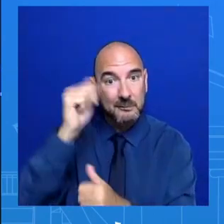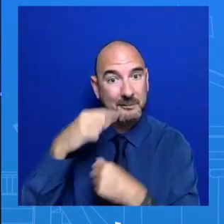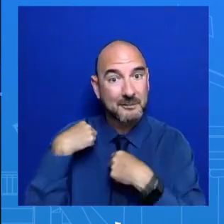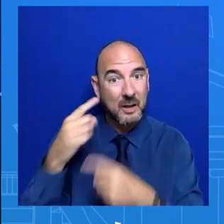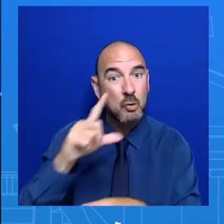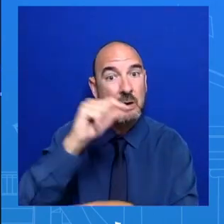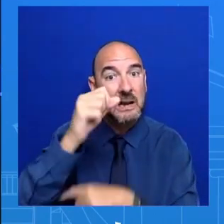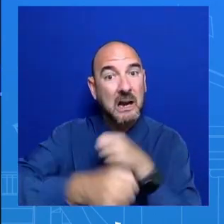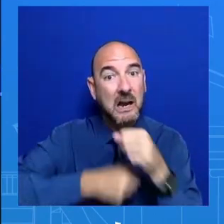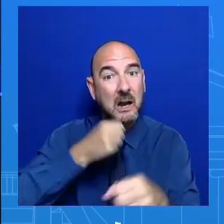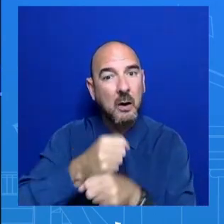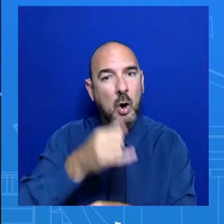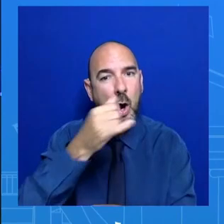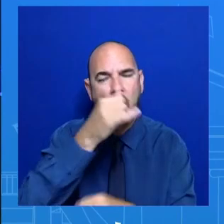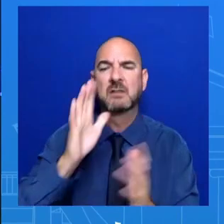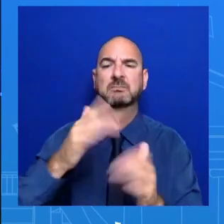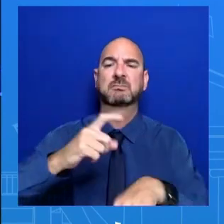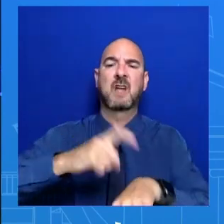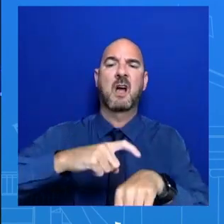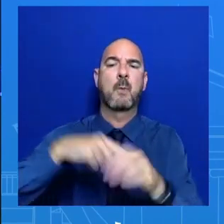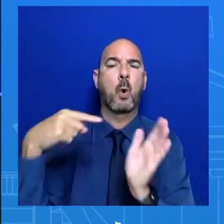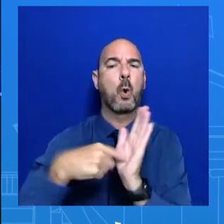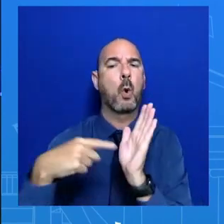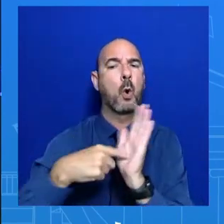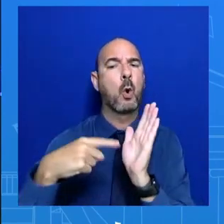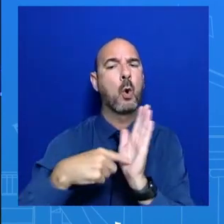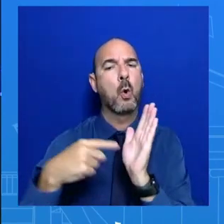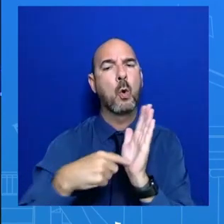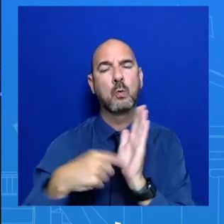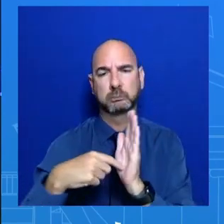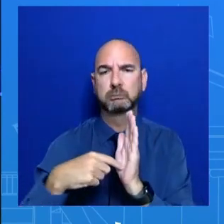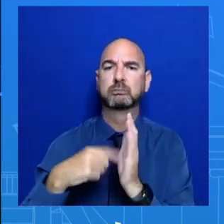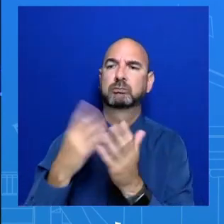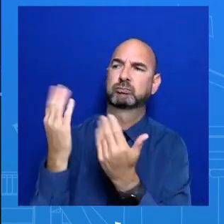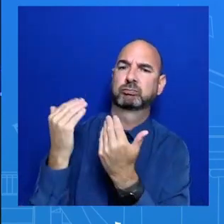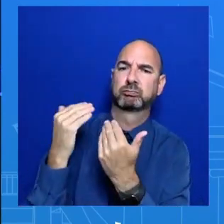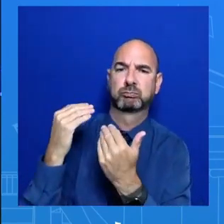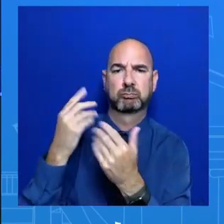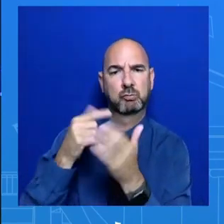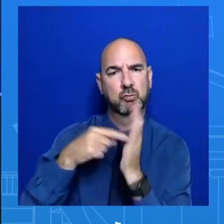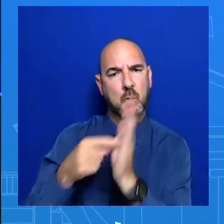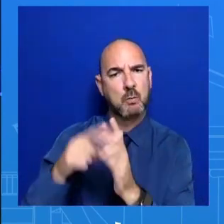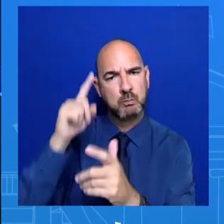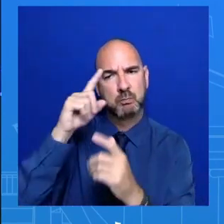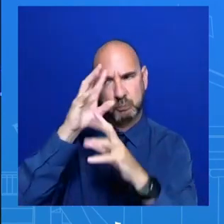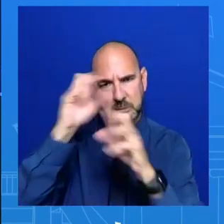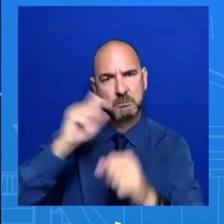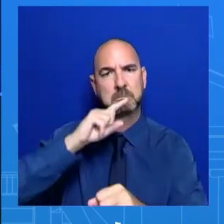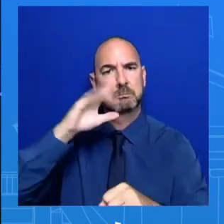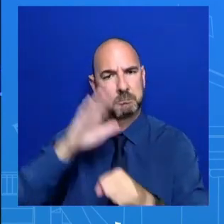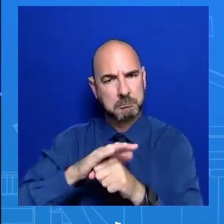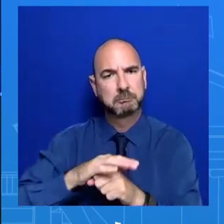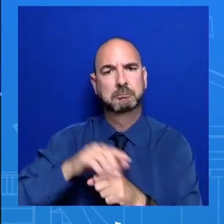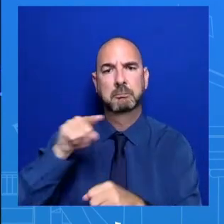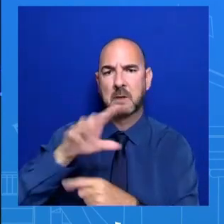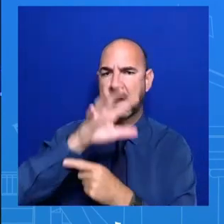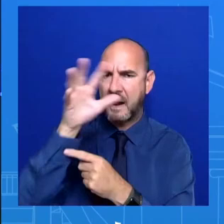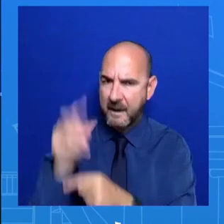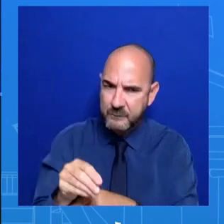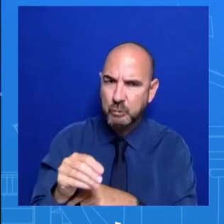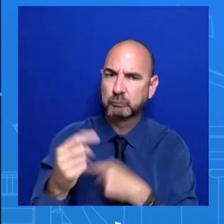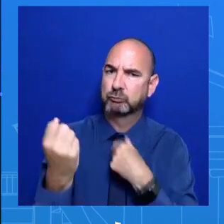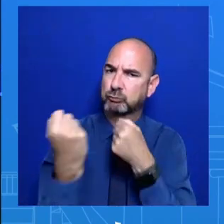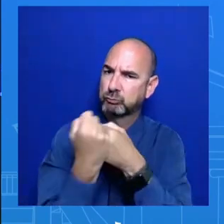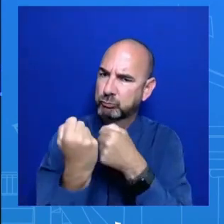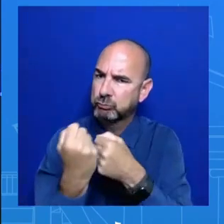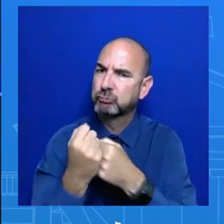it's emblematic of the priority that President Biden has placed on our commitment to the people of Africa and to elevating their voices in global governance